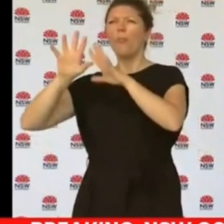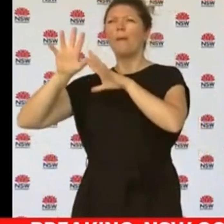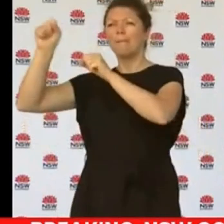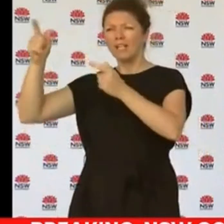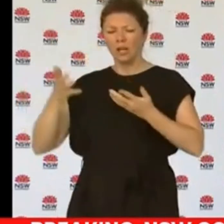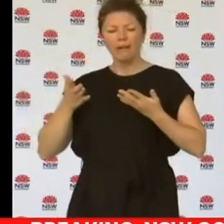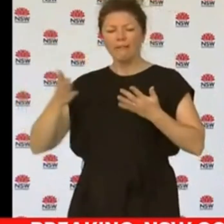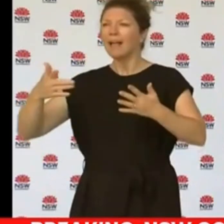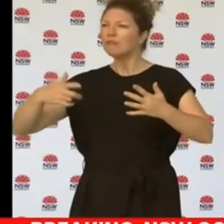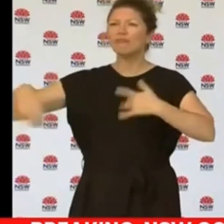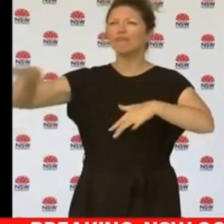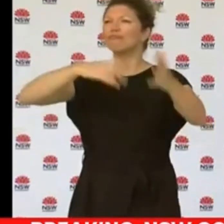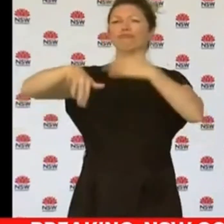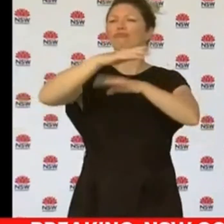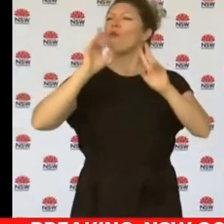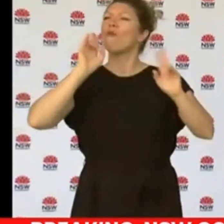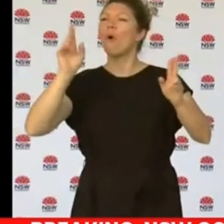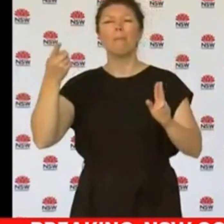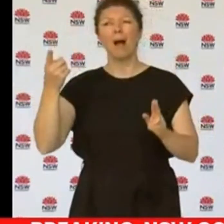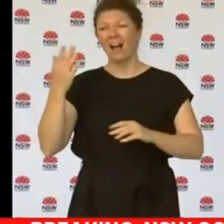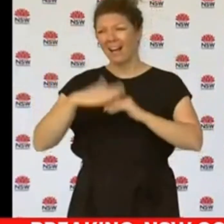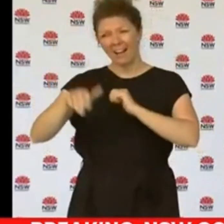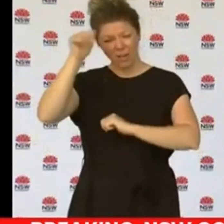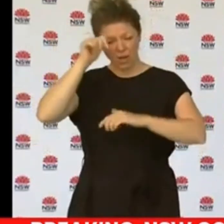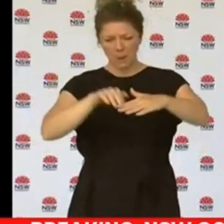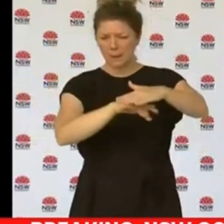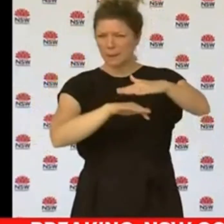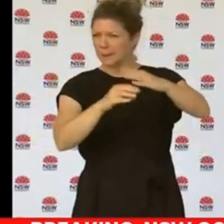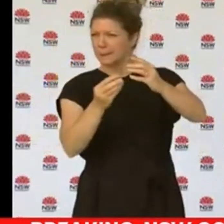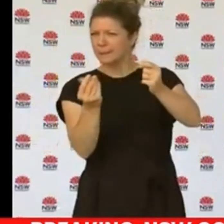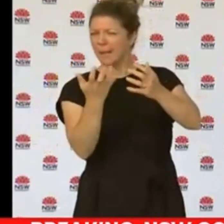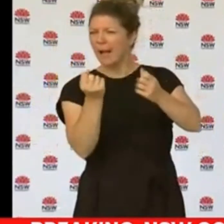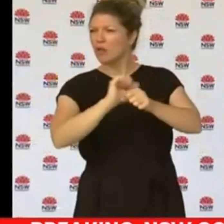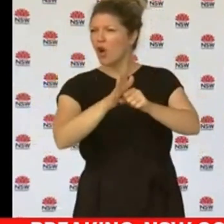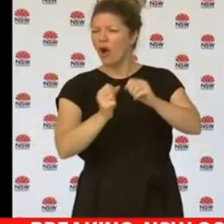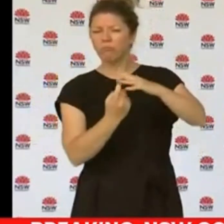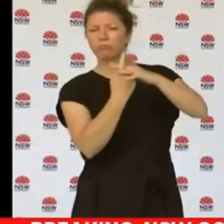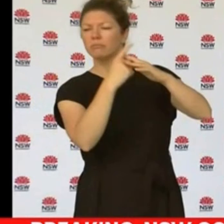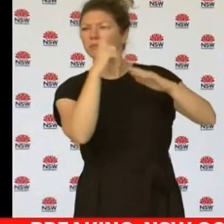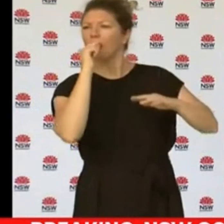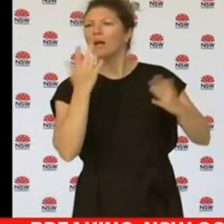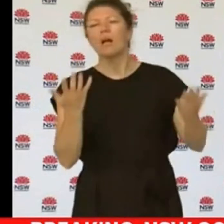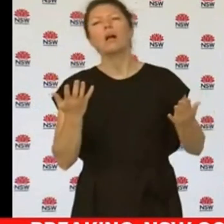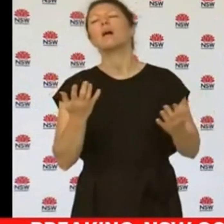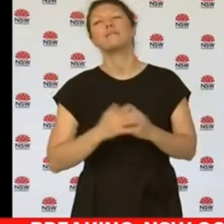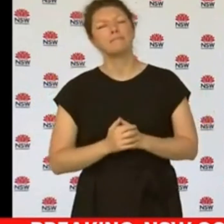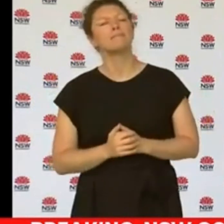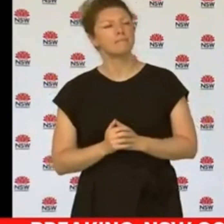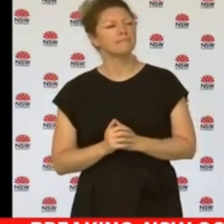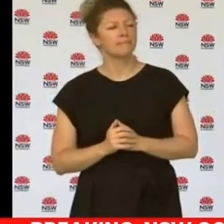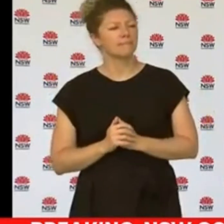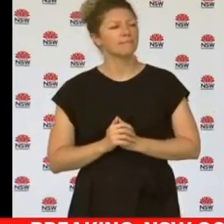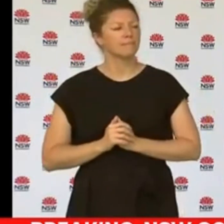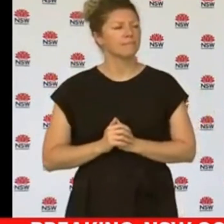stay-at-home provisions, lifted the lockdown on the northern beaches, there are still remnants of the disease active in the community, as there are in Greater Sydney. The